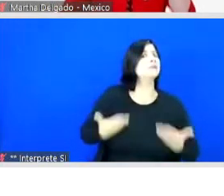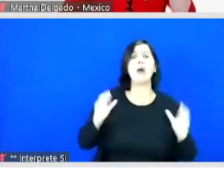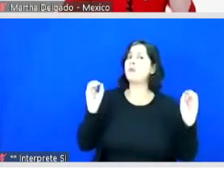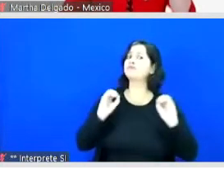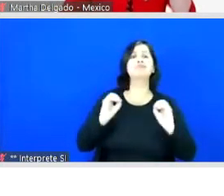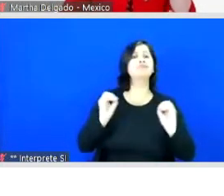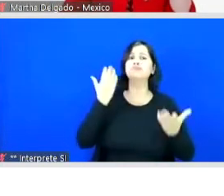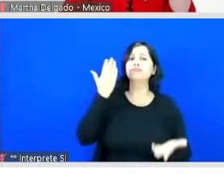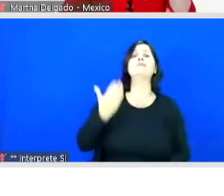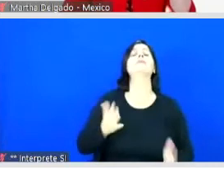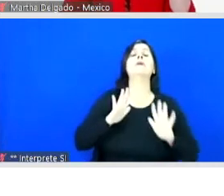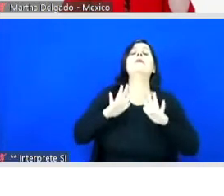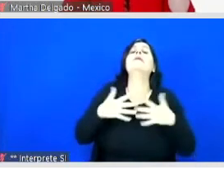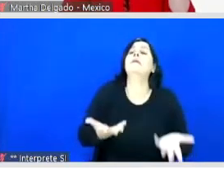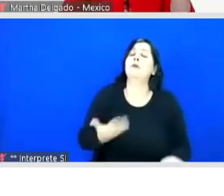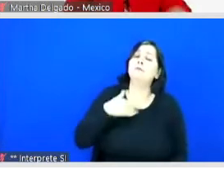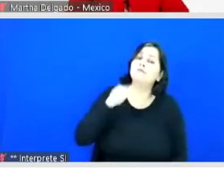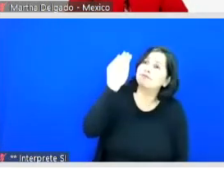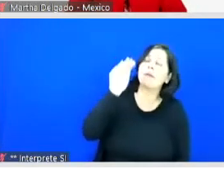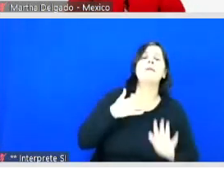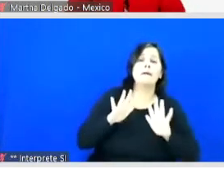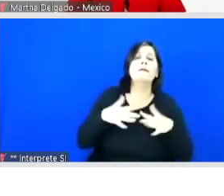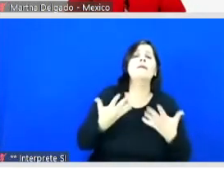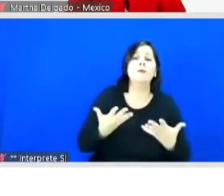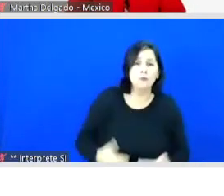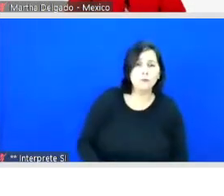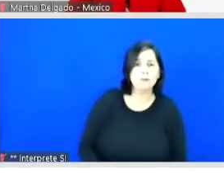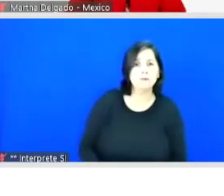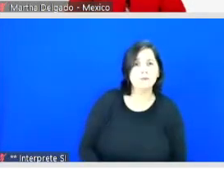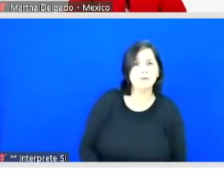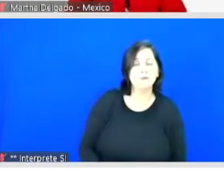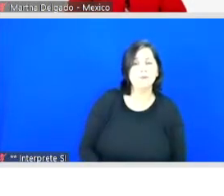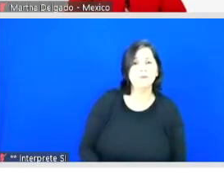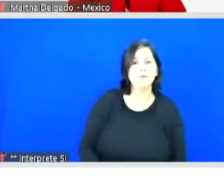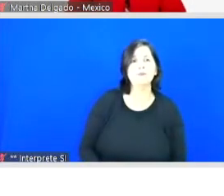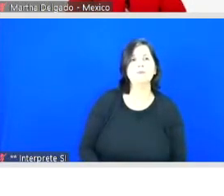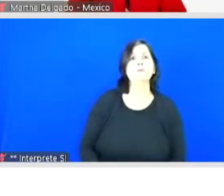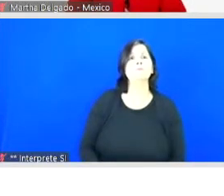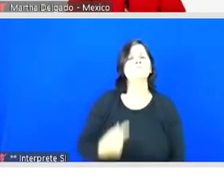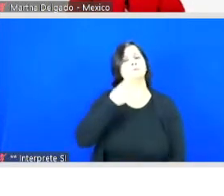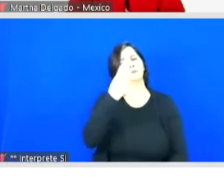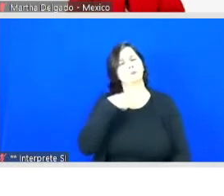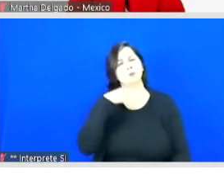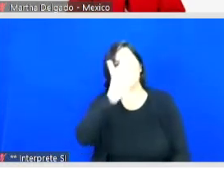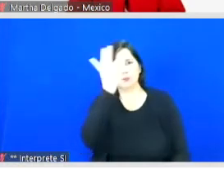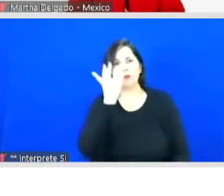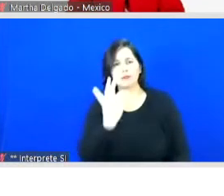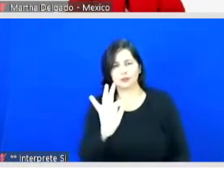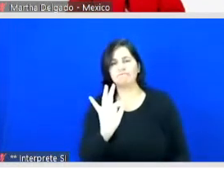key question because it's such an important year, as I mentioned. What has changed